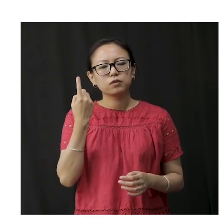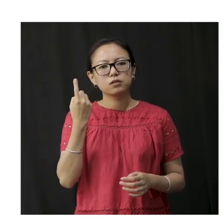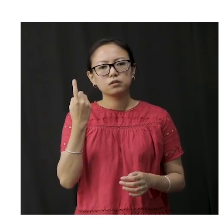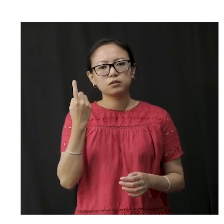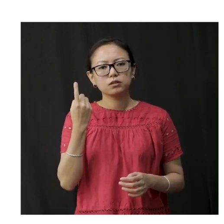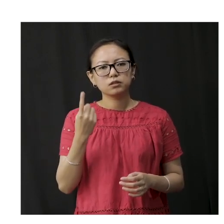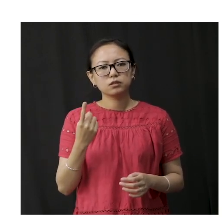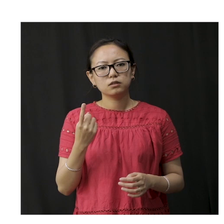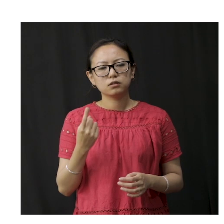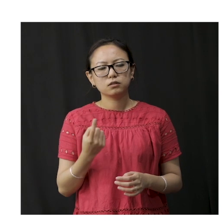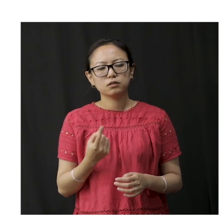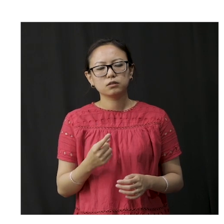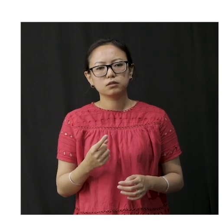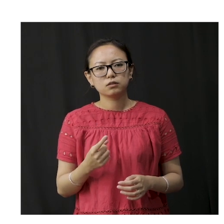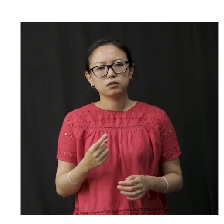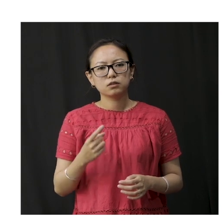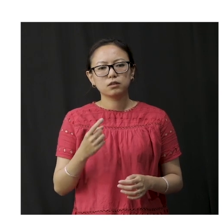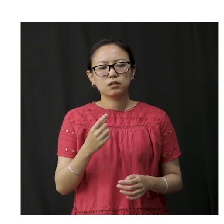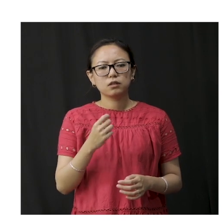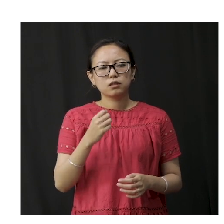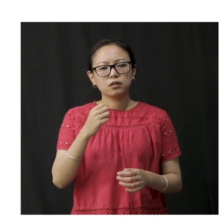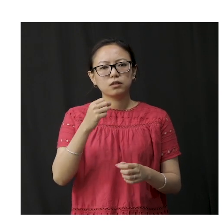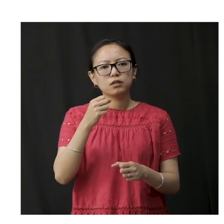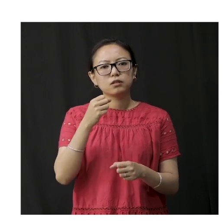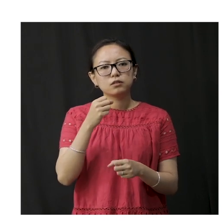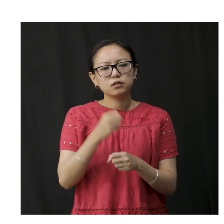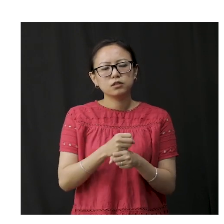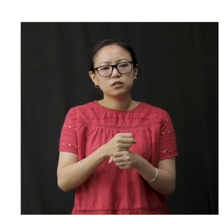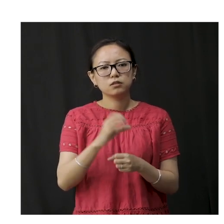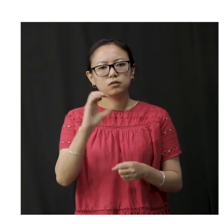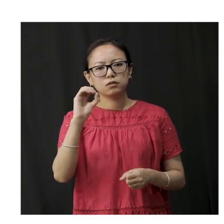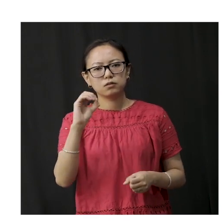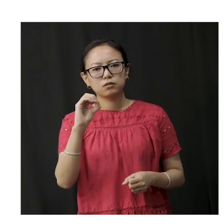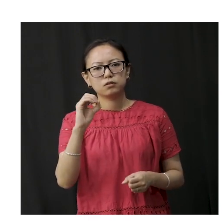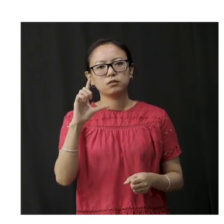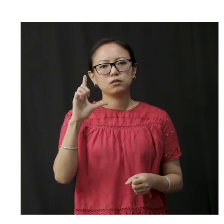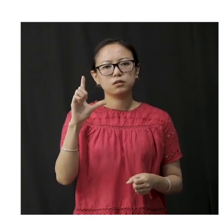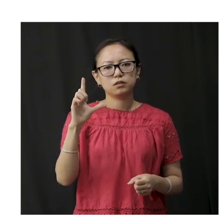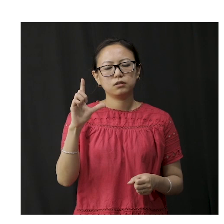in gold color already. Can you all spell along with me?